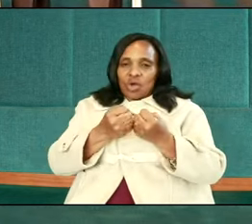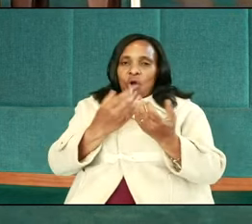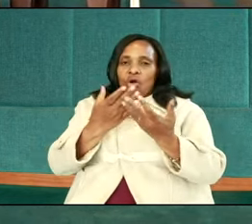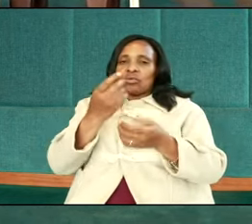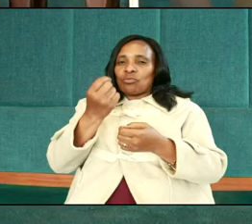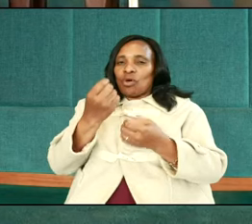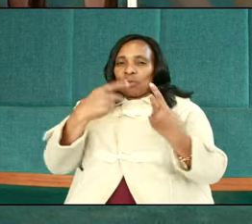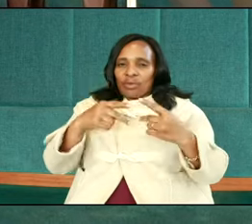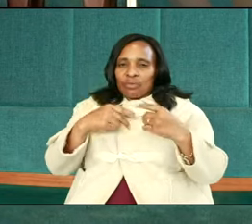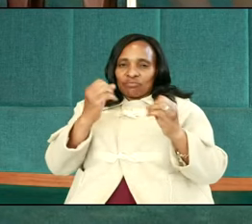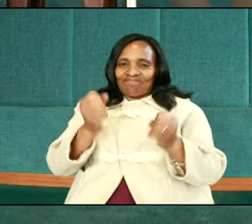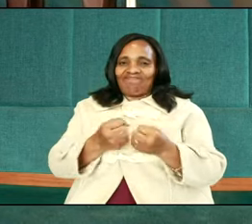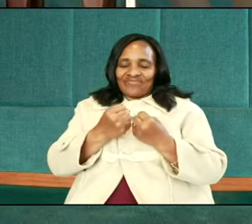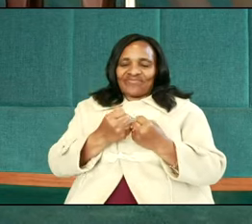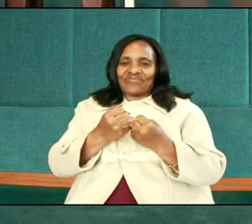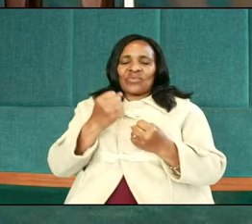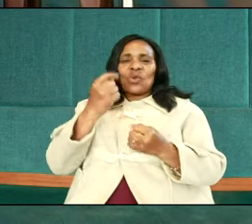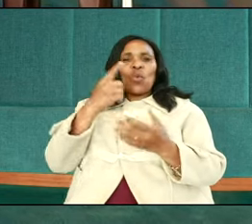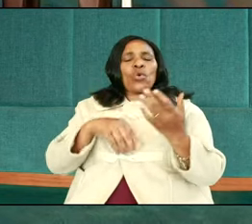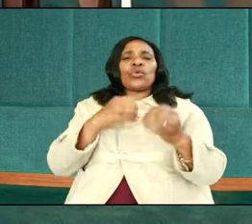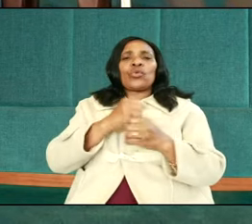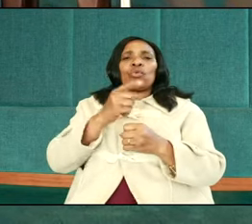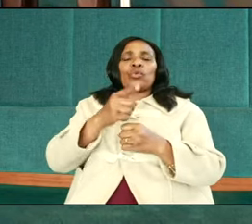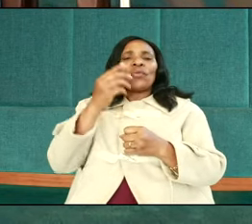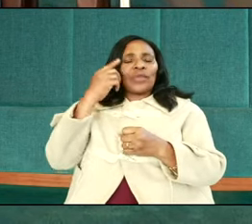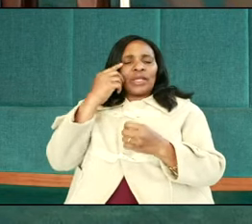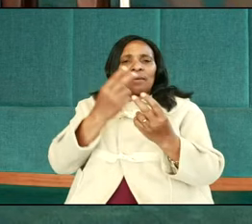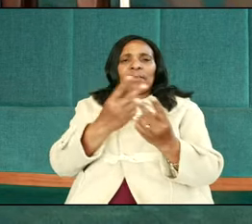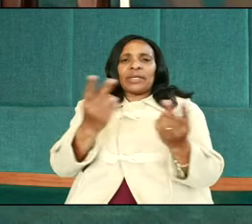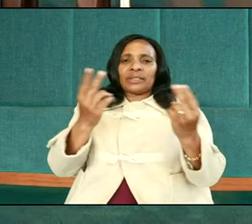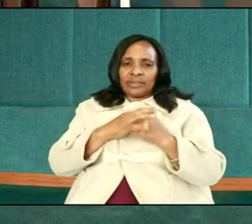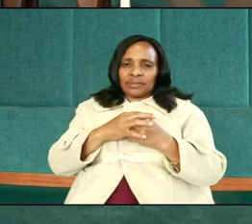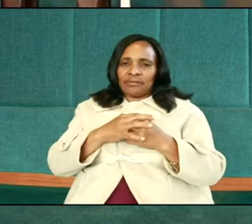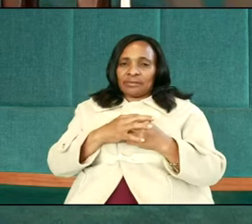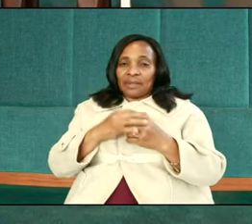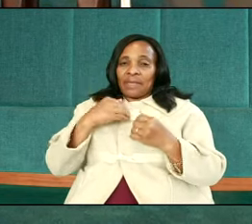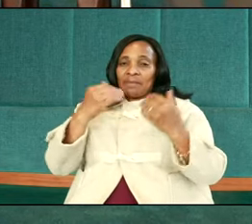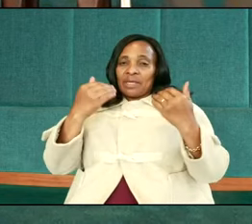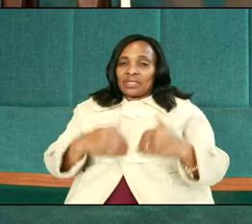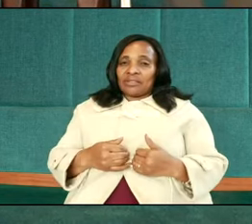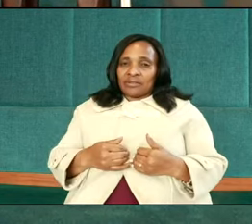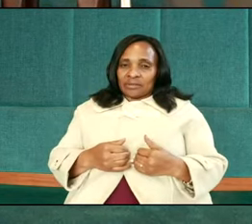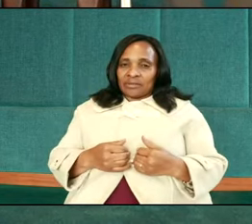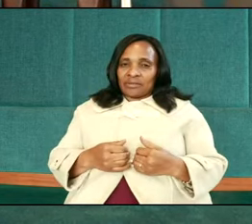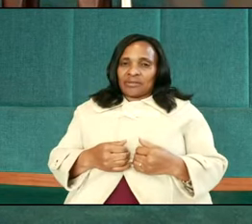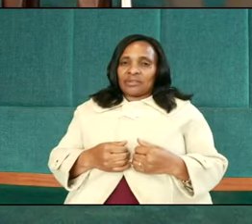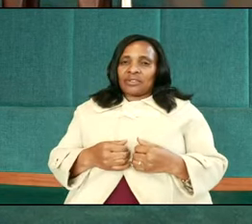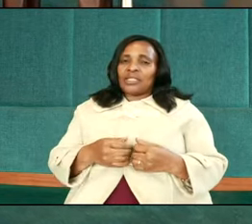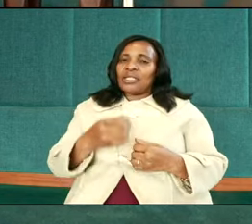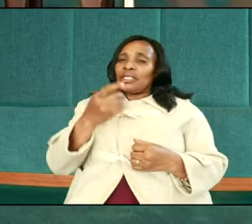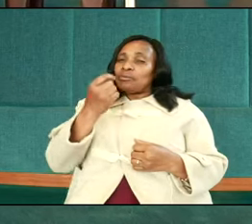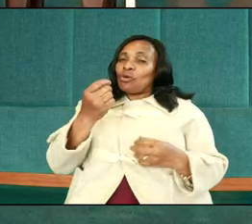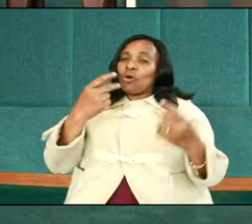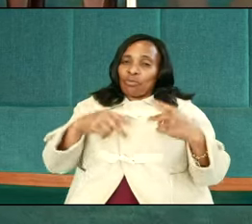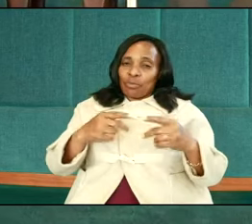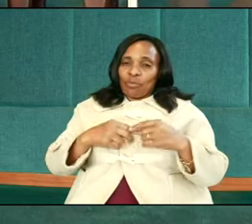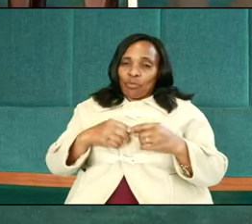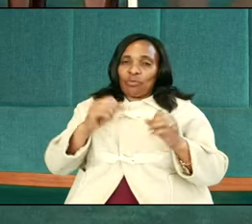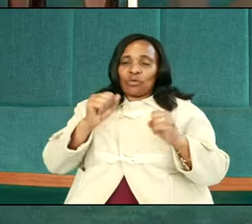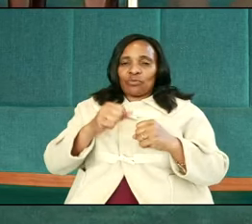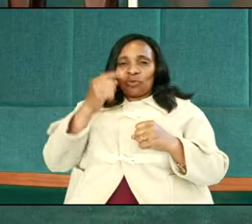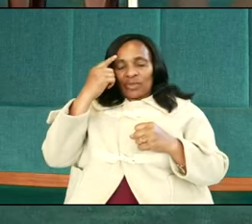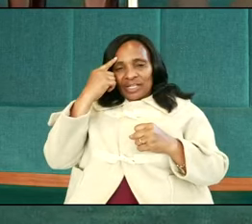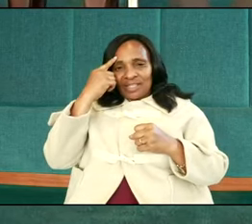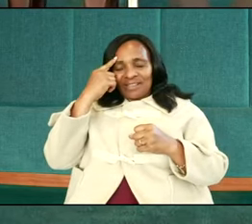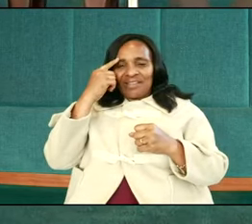saved? So what do you think, panel? So personally, I think a minority of people will be saved. Very few, as